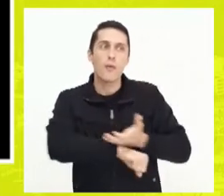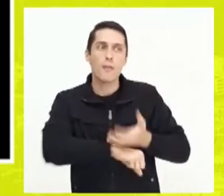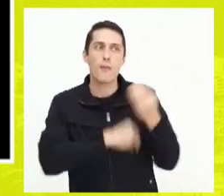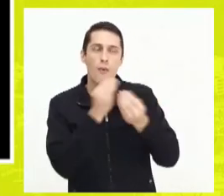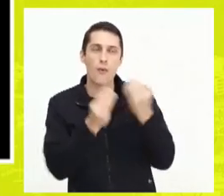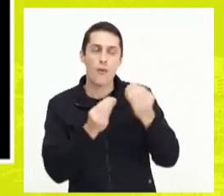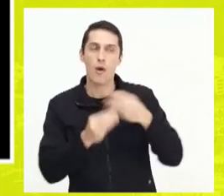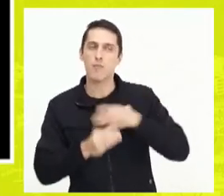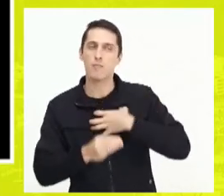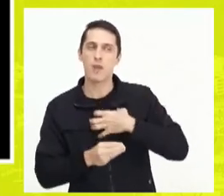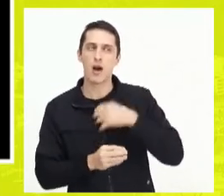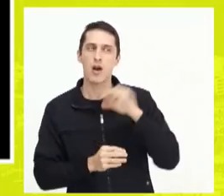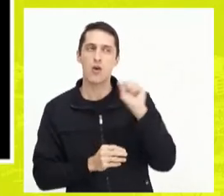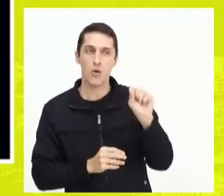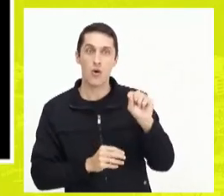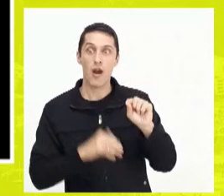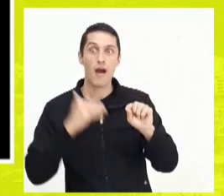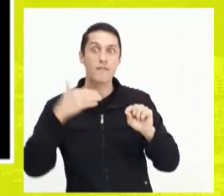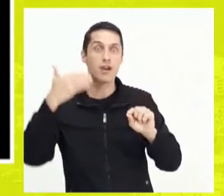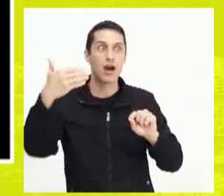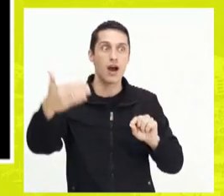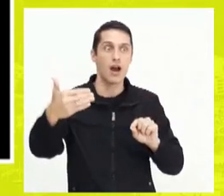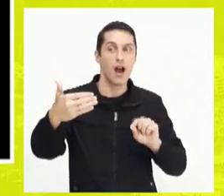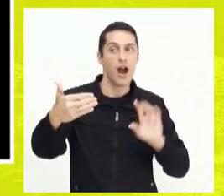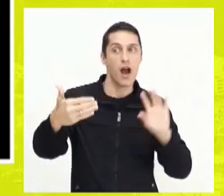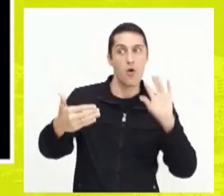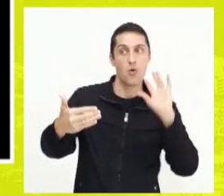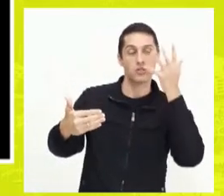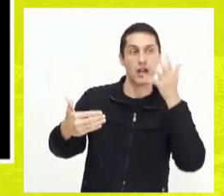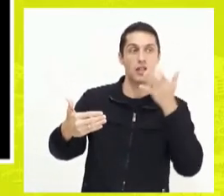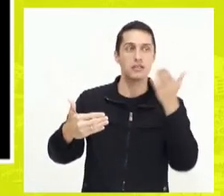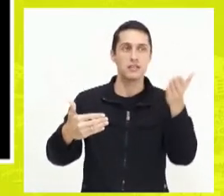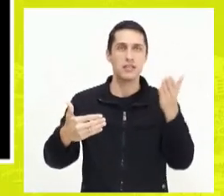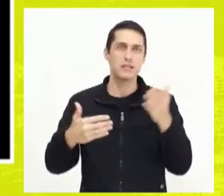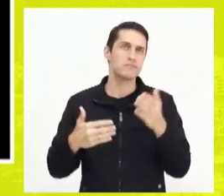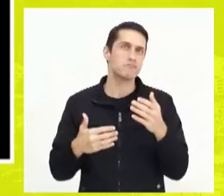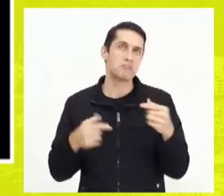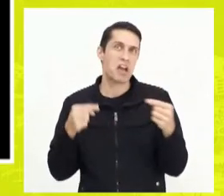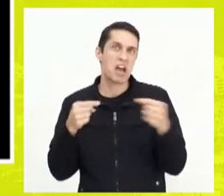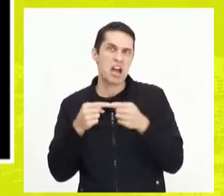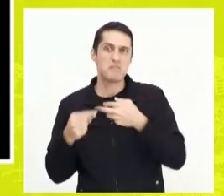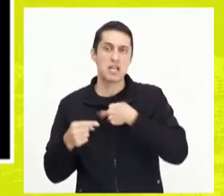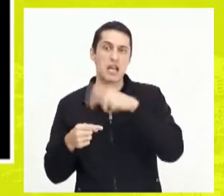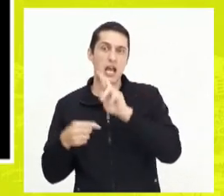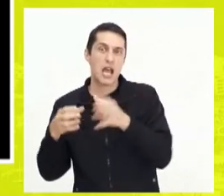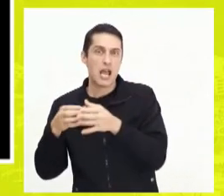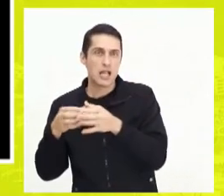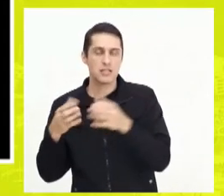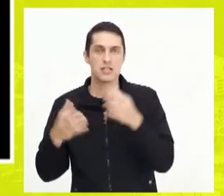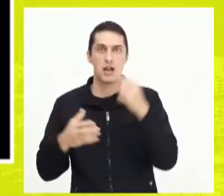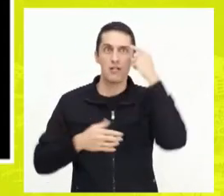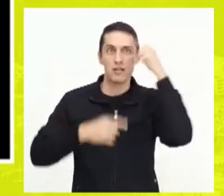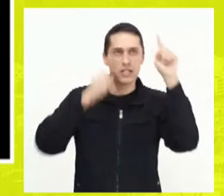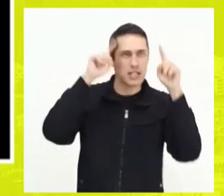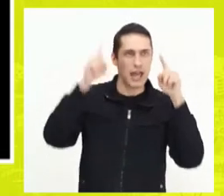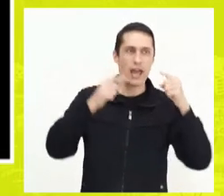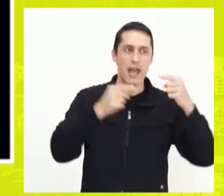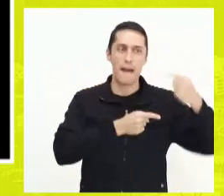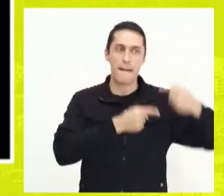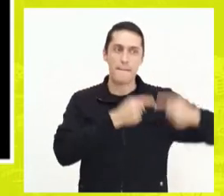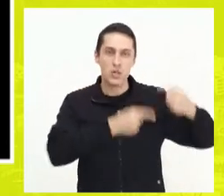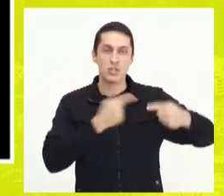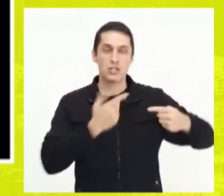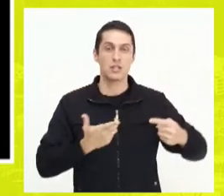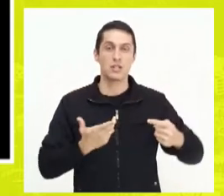capital how is regina behaving in a second or in the near future about theology